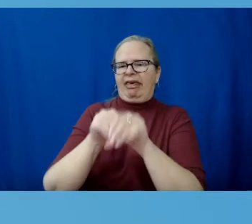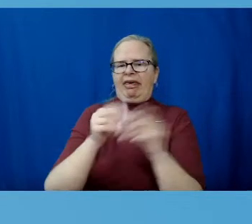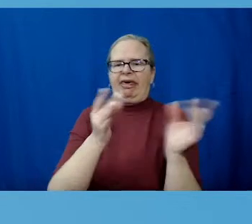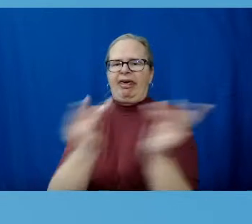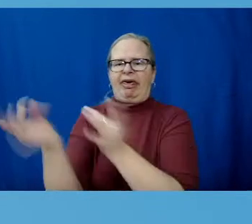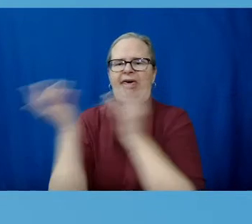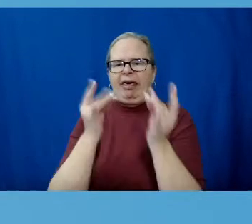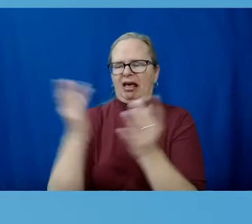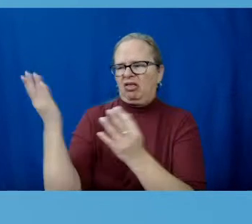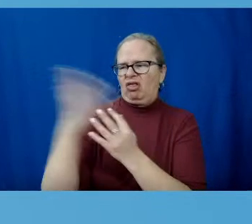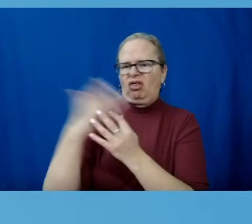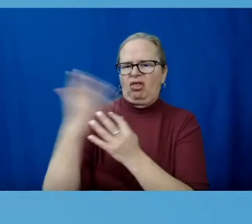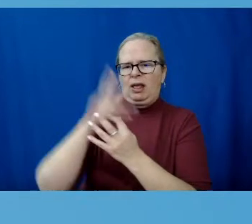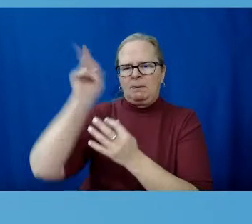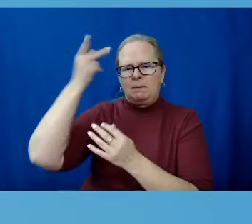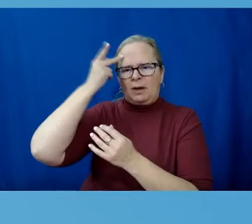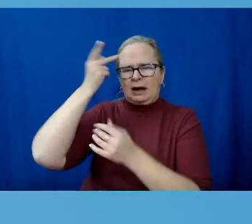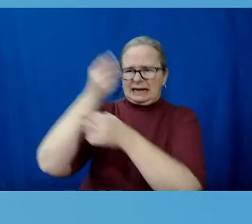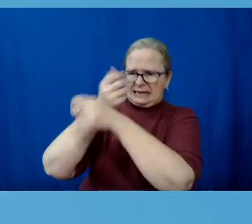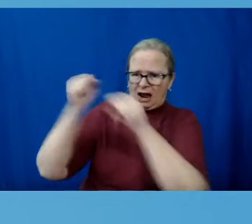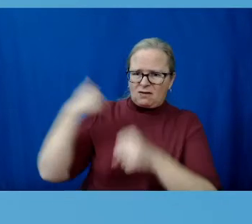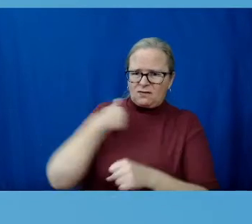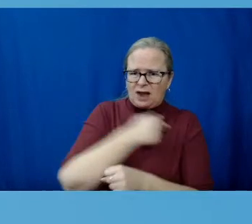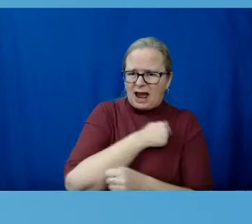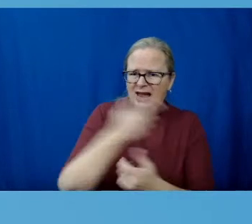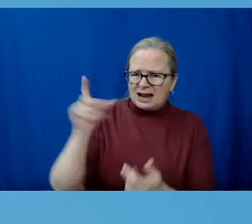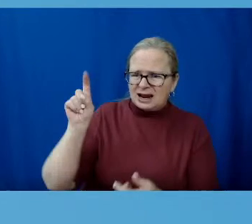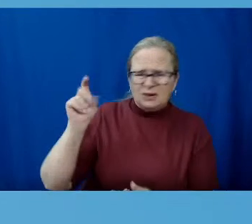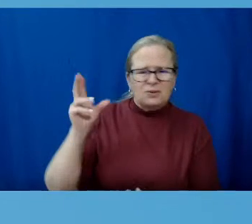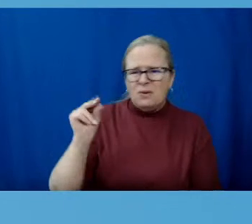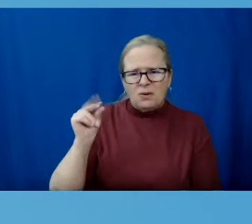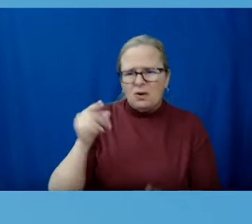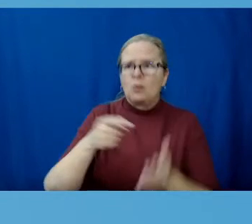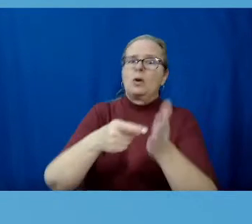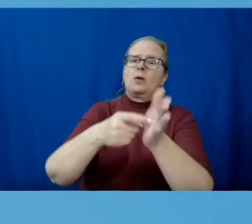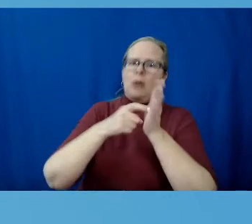like science play a role within that as well.